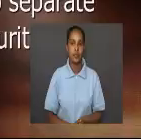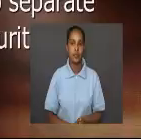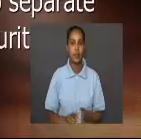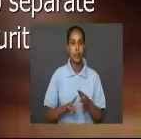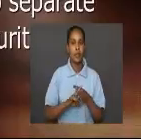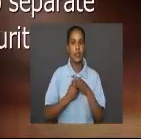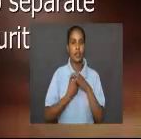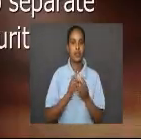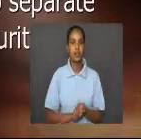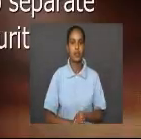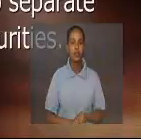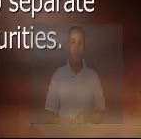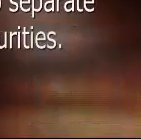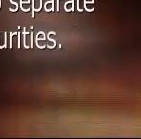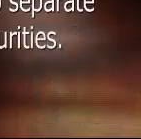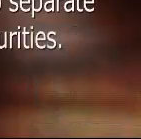Begin.